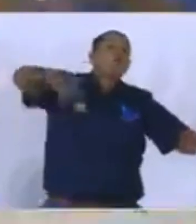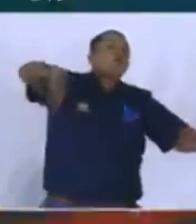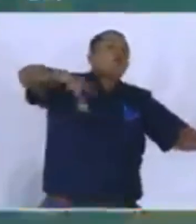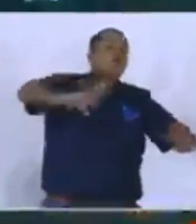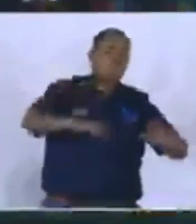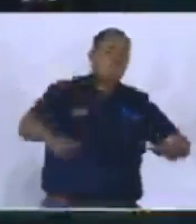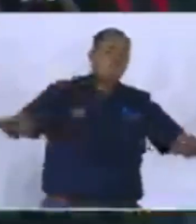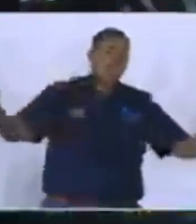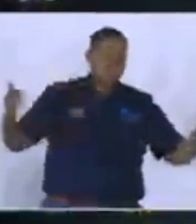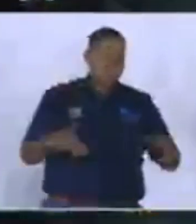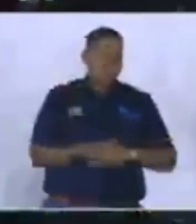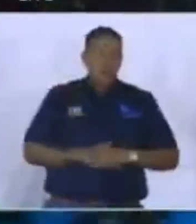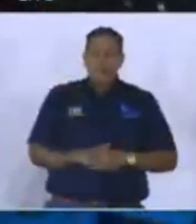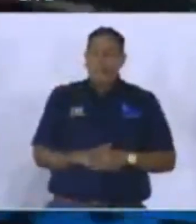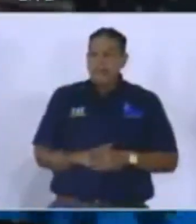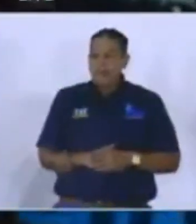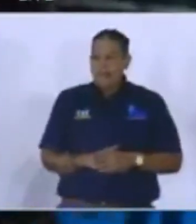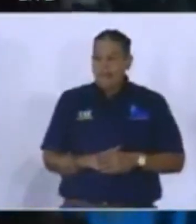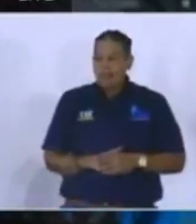children.